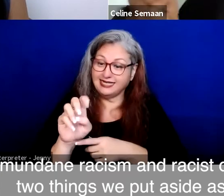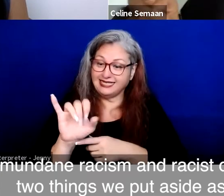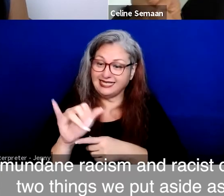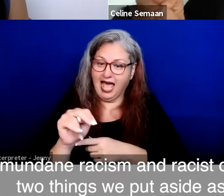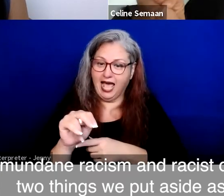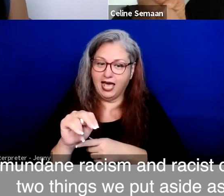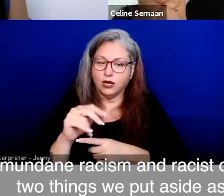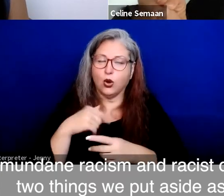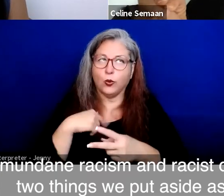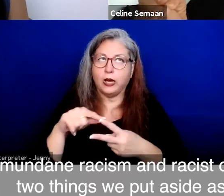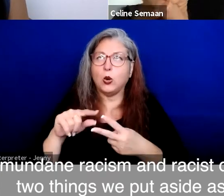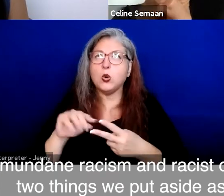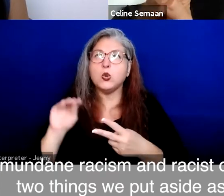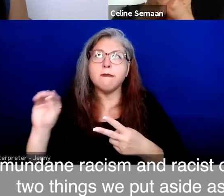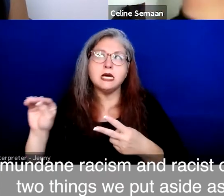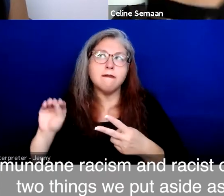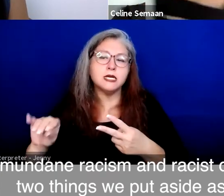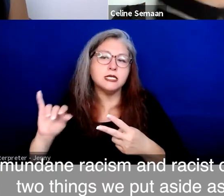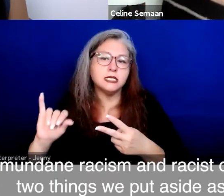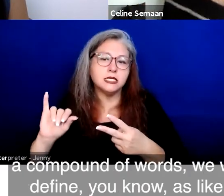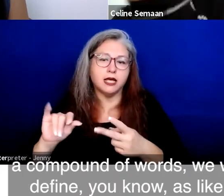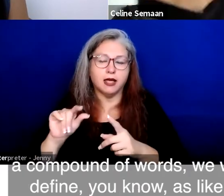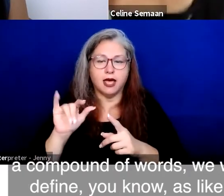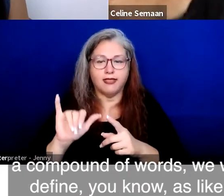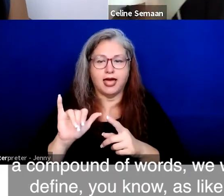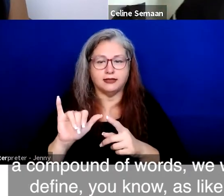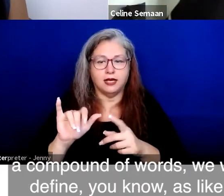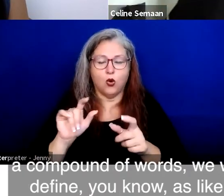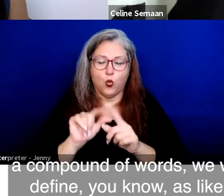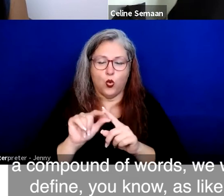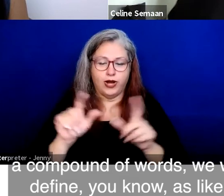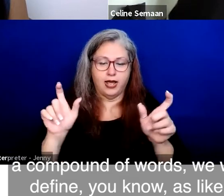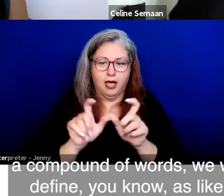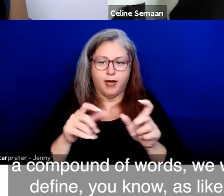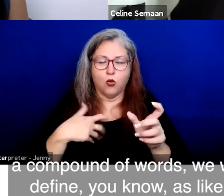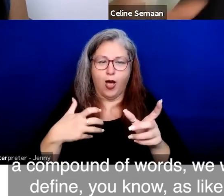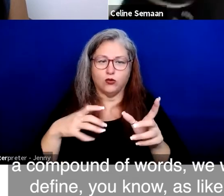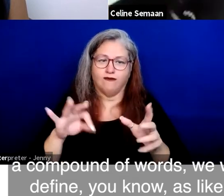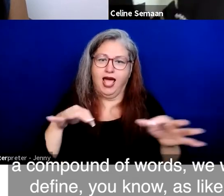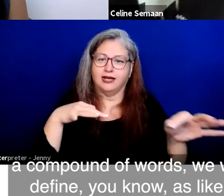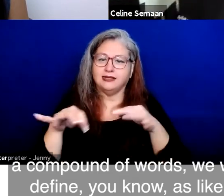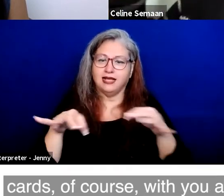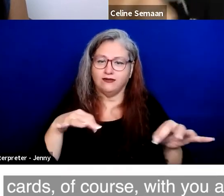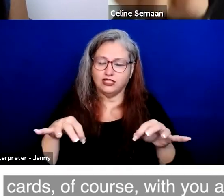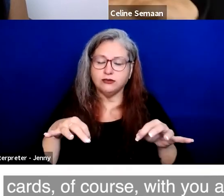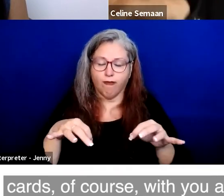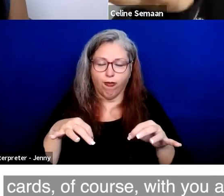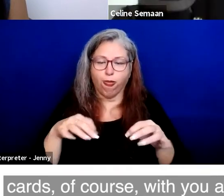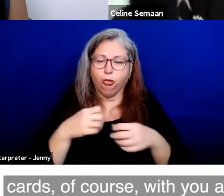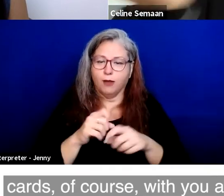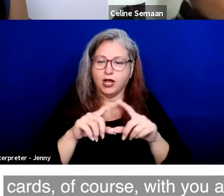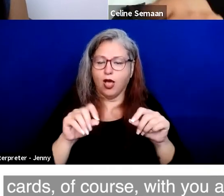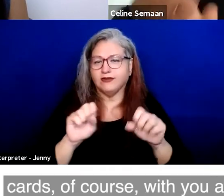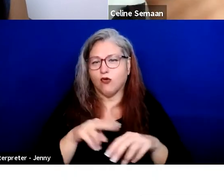we put aside as a word, as a compound of words we would like to define, as like definition cards, of course,